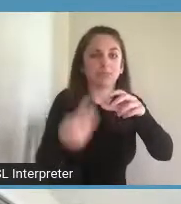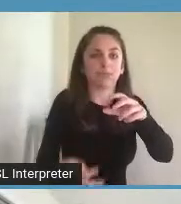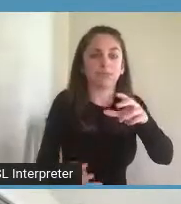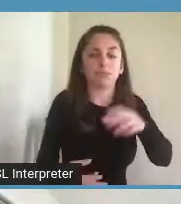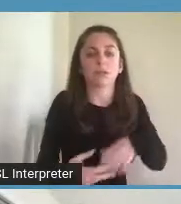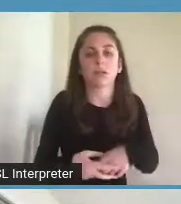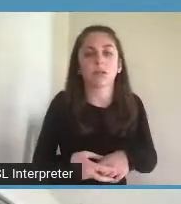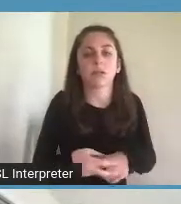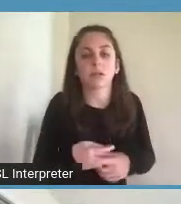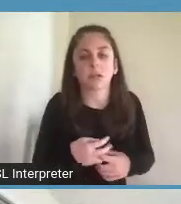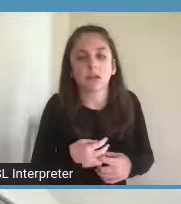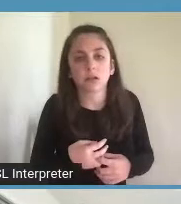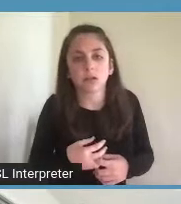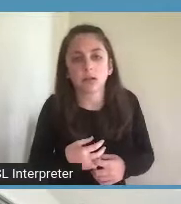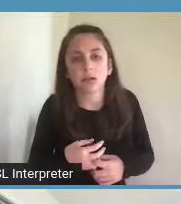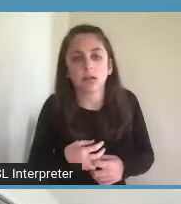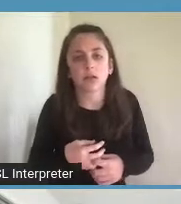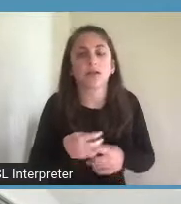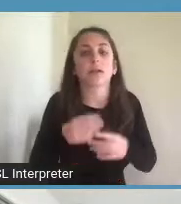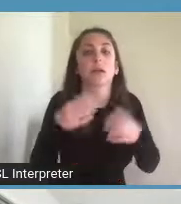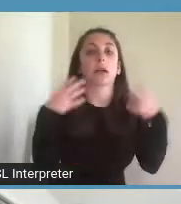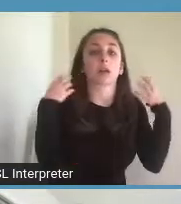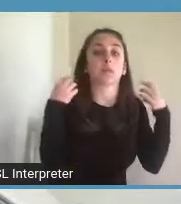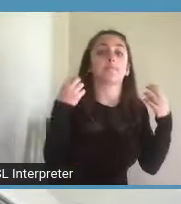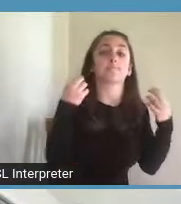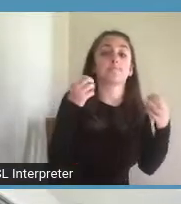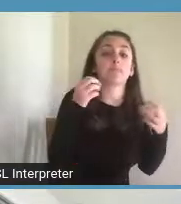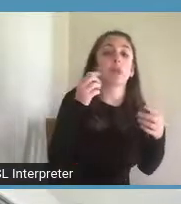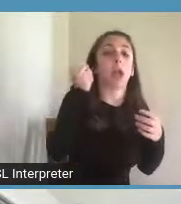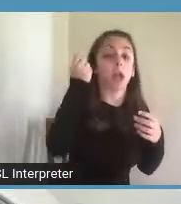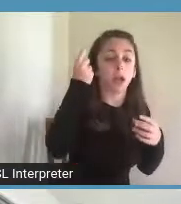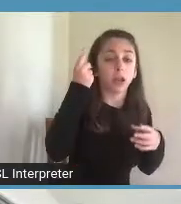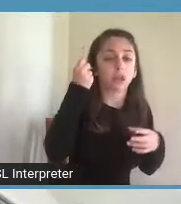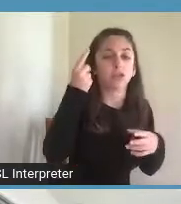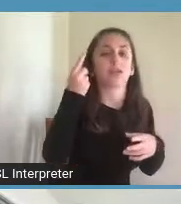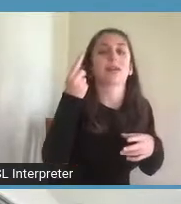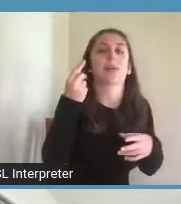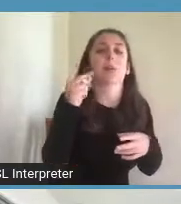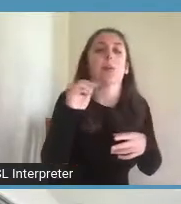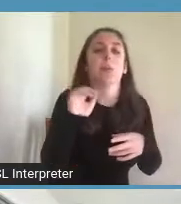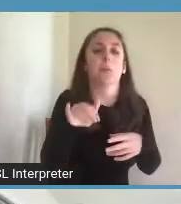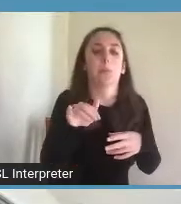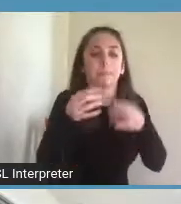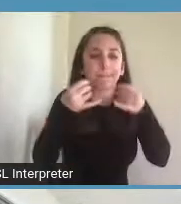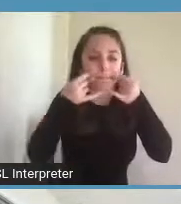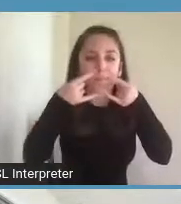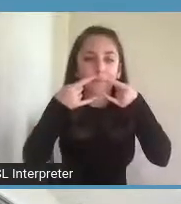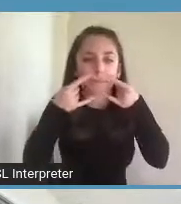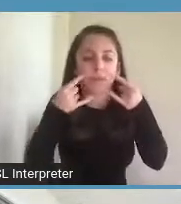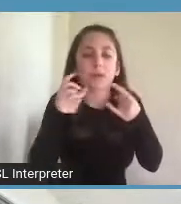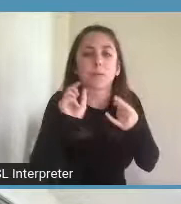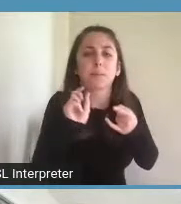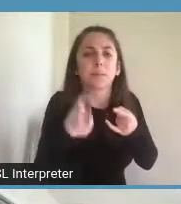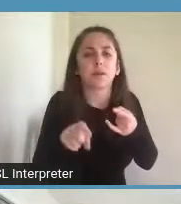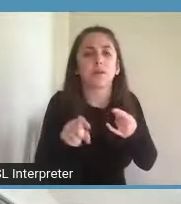my health screening, which is basically saying, yes, I understand I need to wear a mask and my ticket is not refundable. I've got a screen that asks people to add a